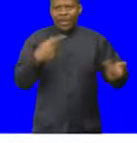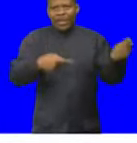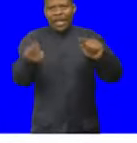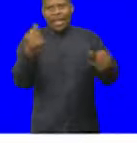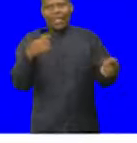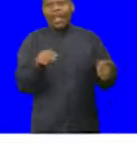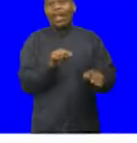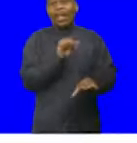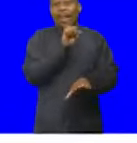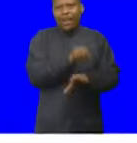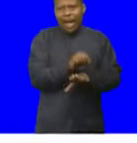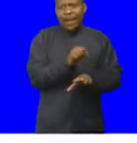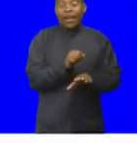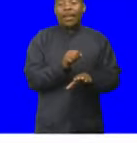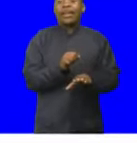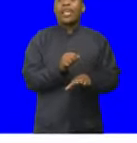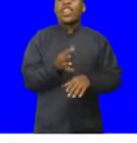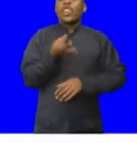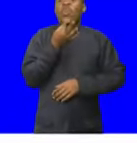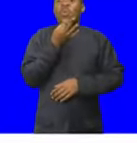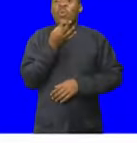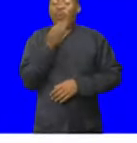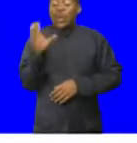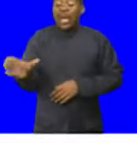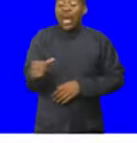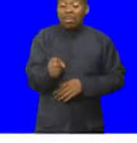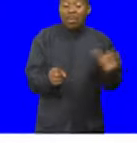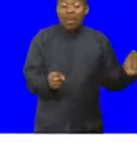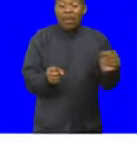labathangu-10. Lizinga lekungasebenzi kwebantu labasha kuleli